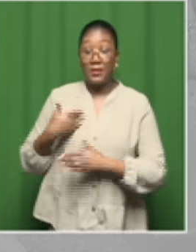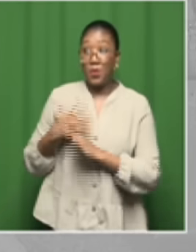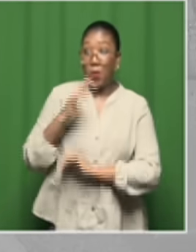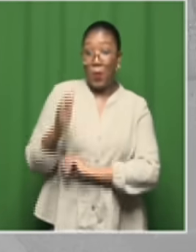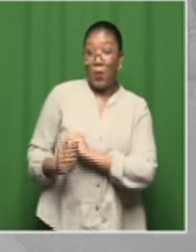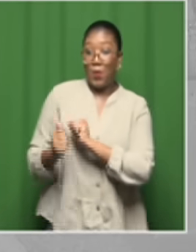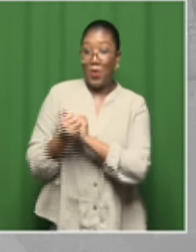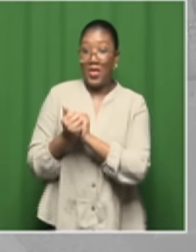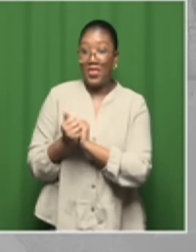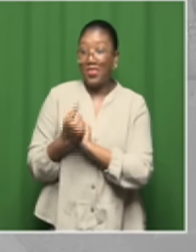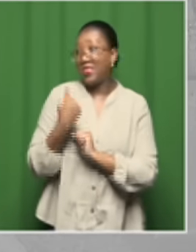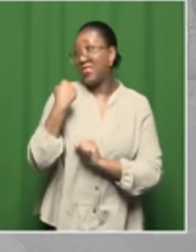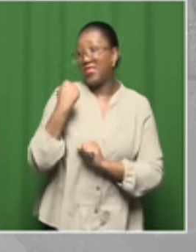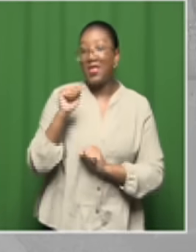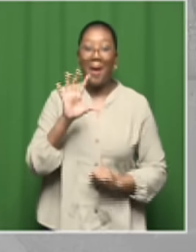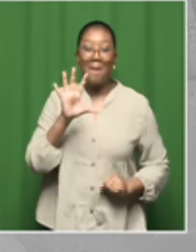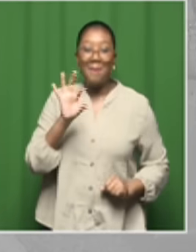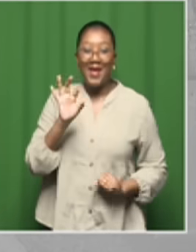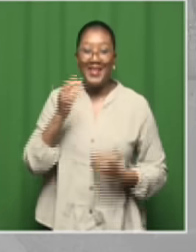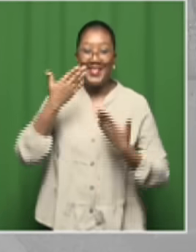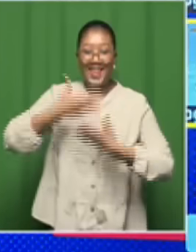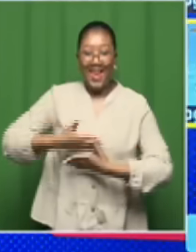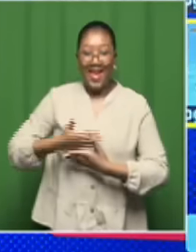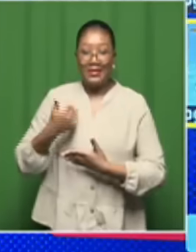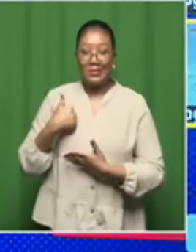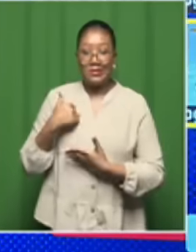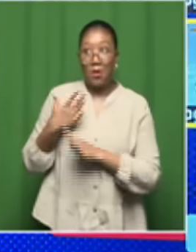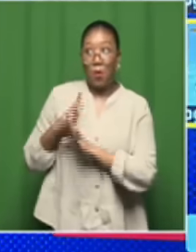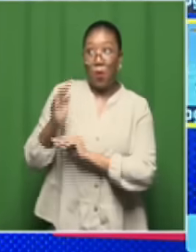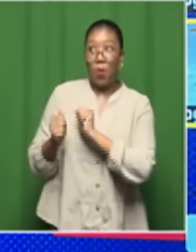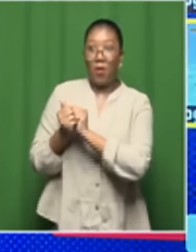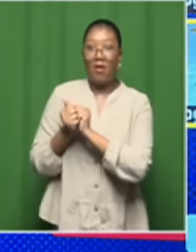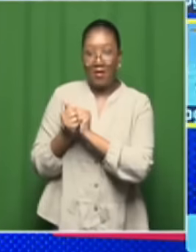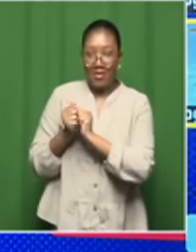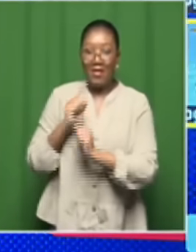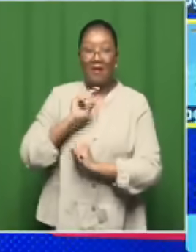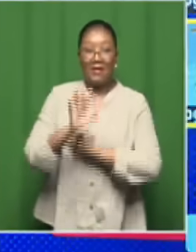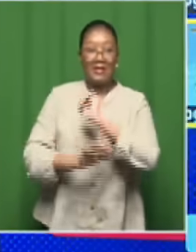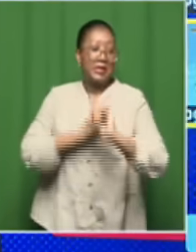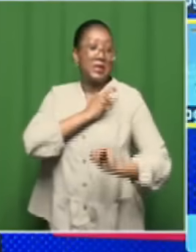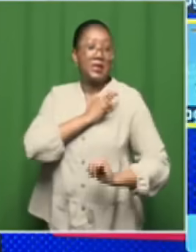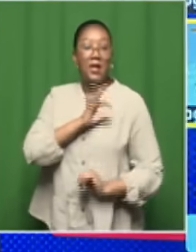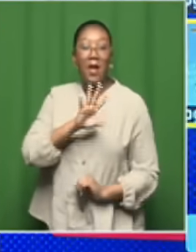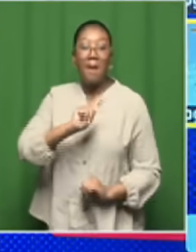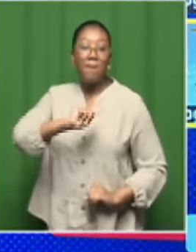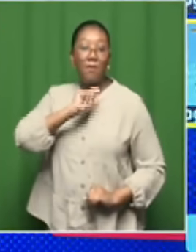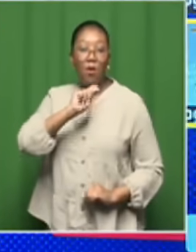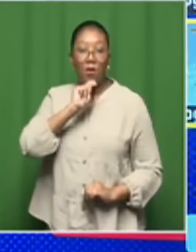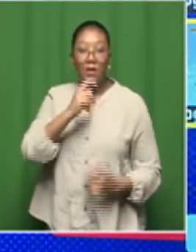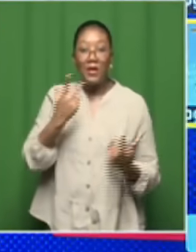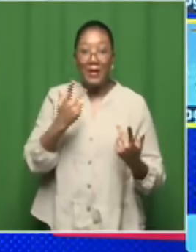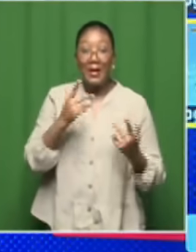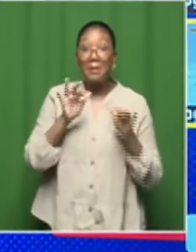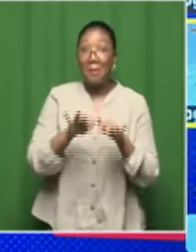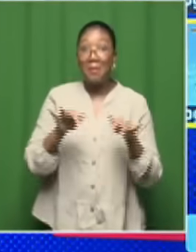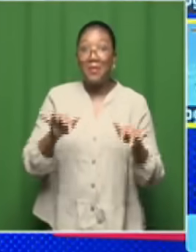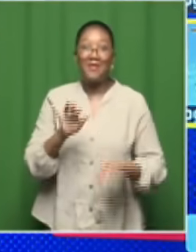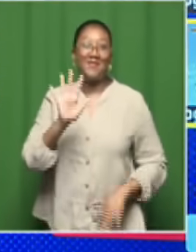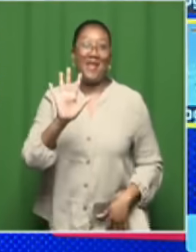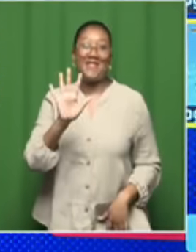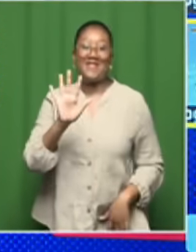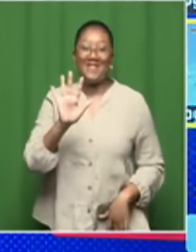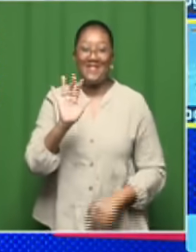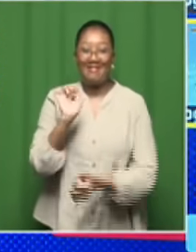just happened to be Monday night into the early hours of Tuesday morning, we arrested in excess of 5 people, I think, and this was